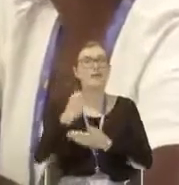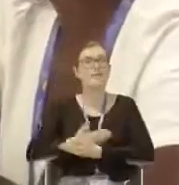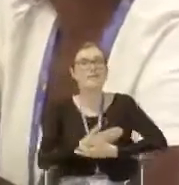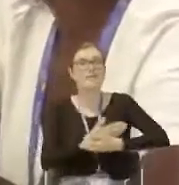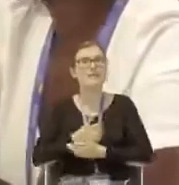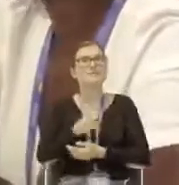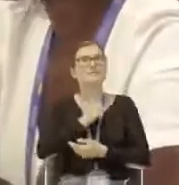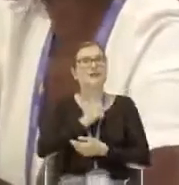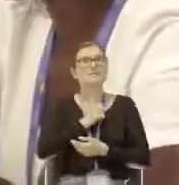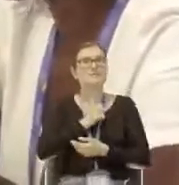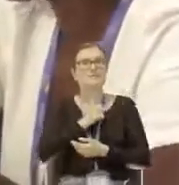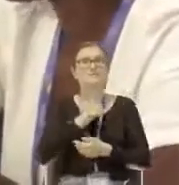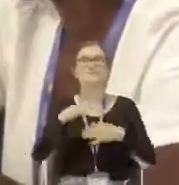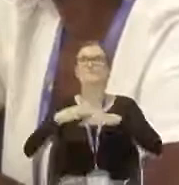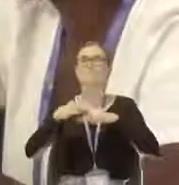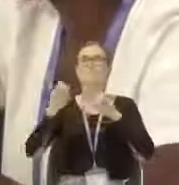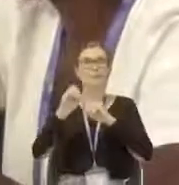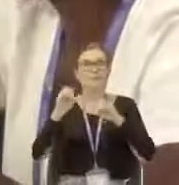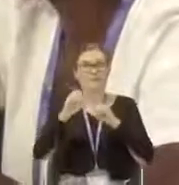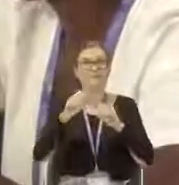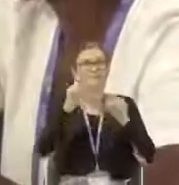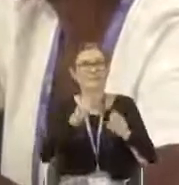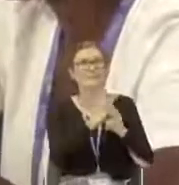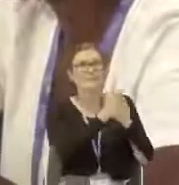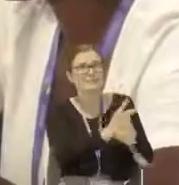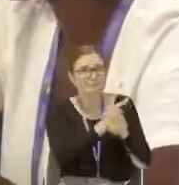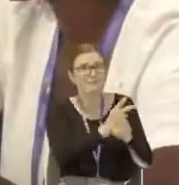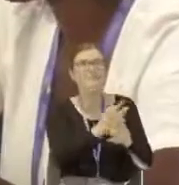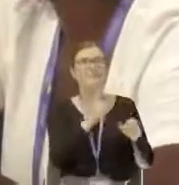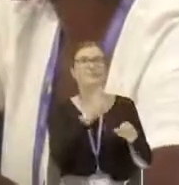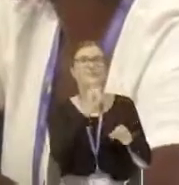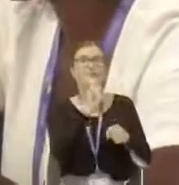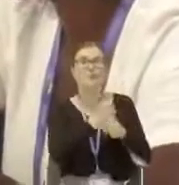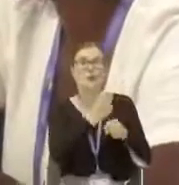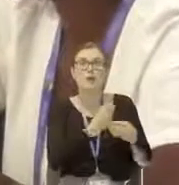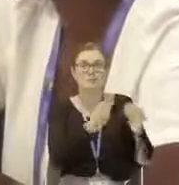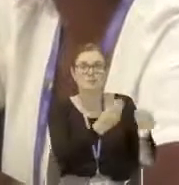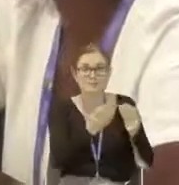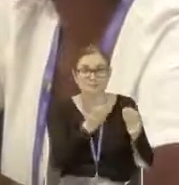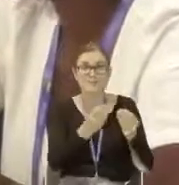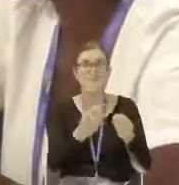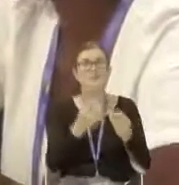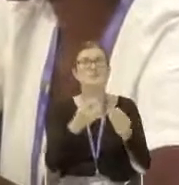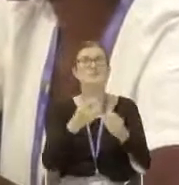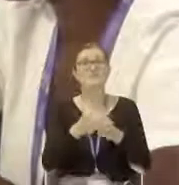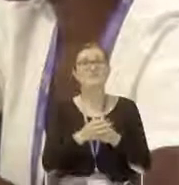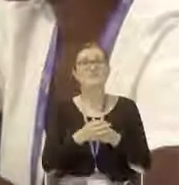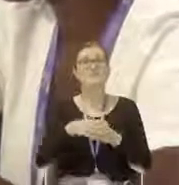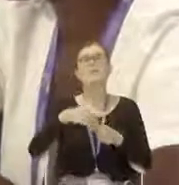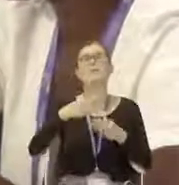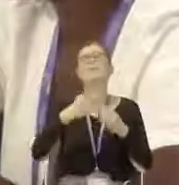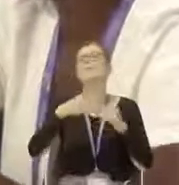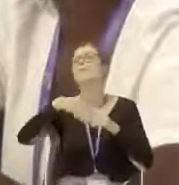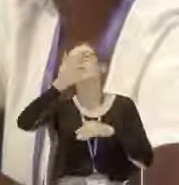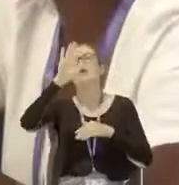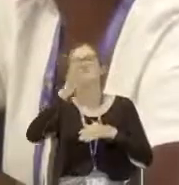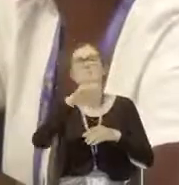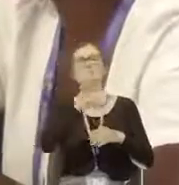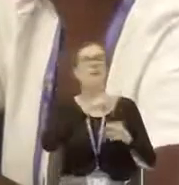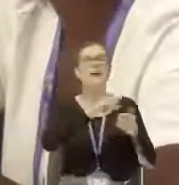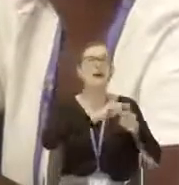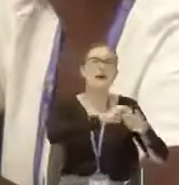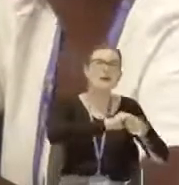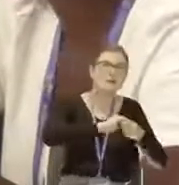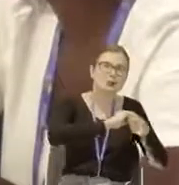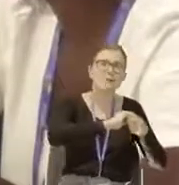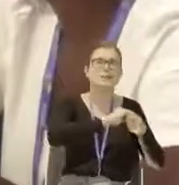centers, this issue of providing care in the area of health, in the area of single